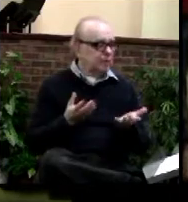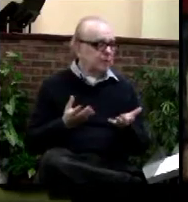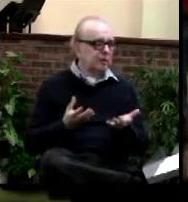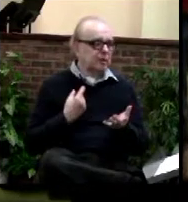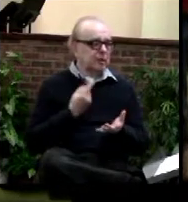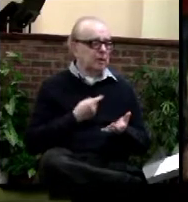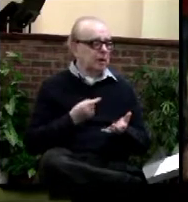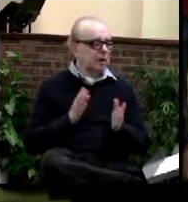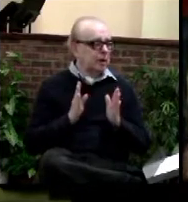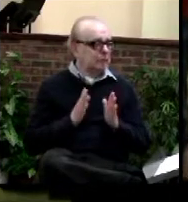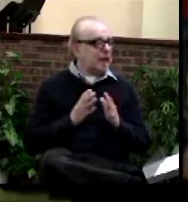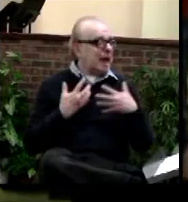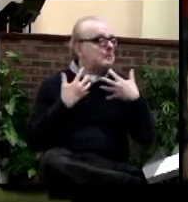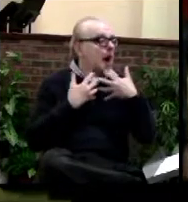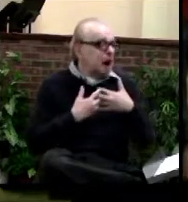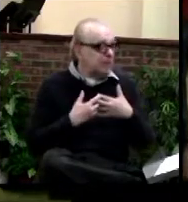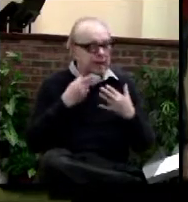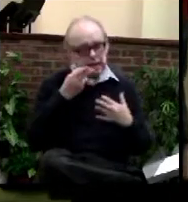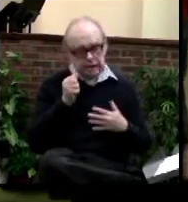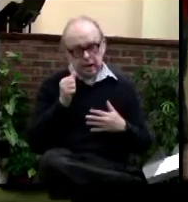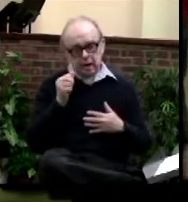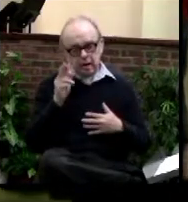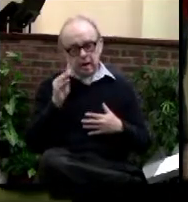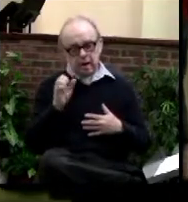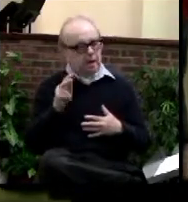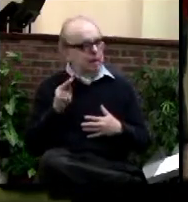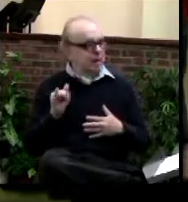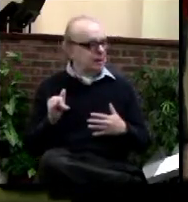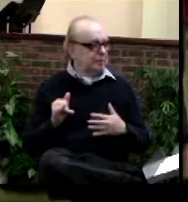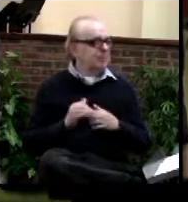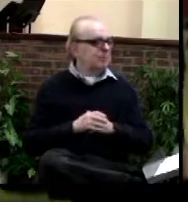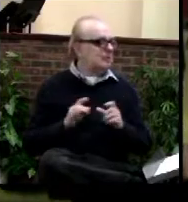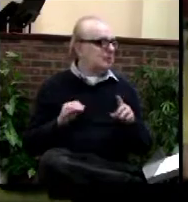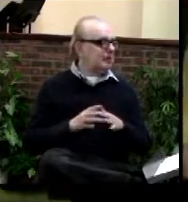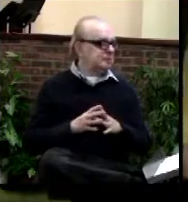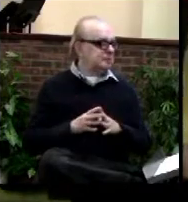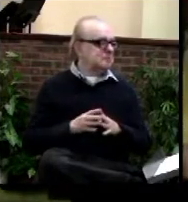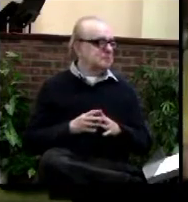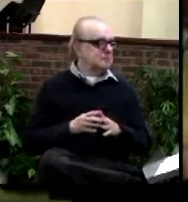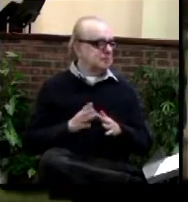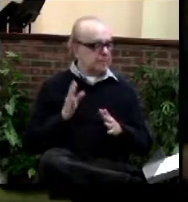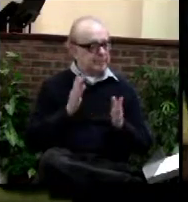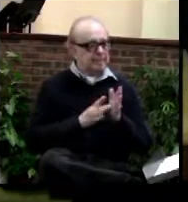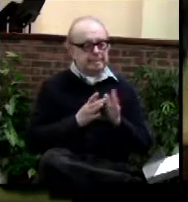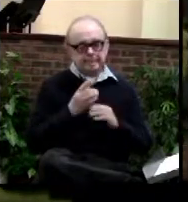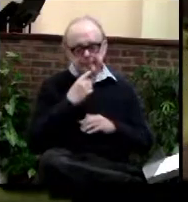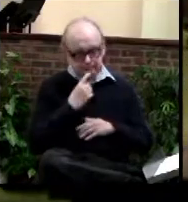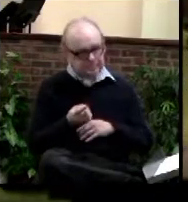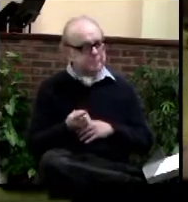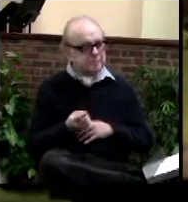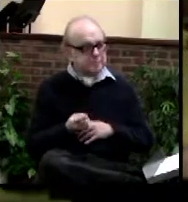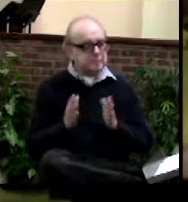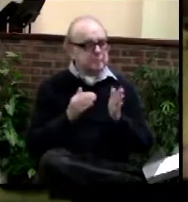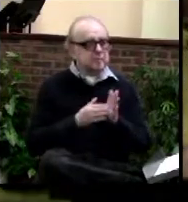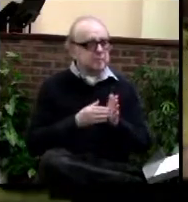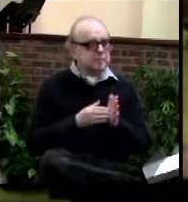in harmony. He wants this to be a symphony. This is why Jesus said, and again, this is the